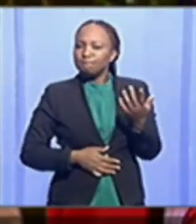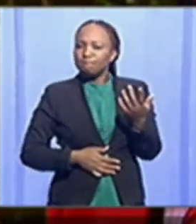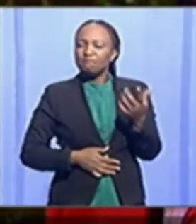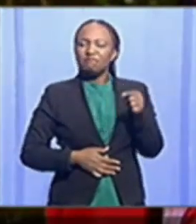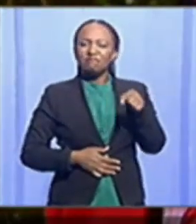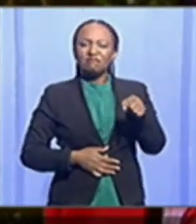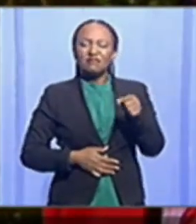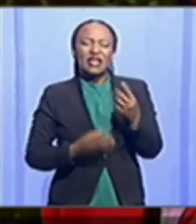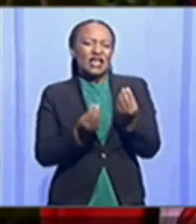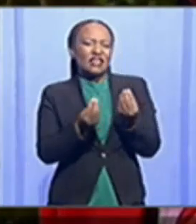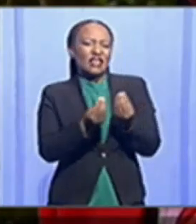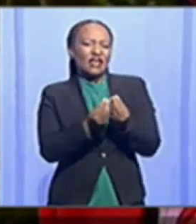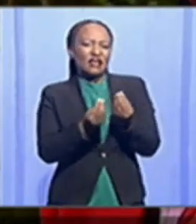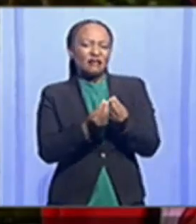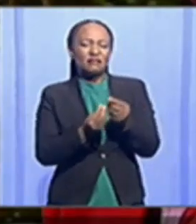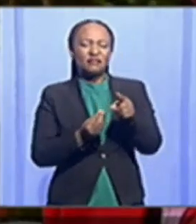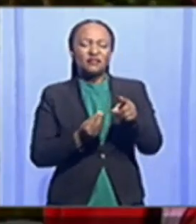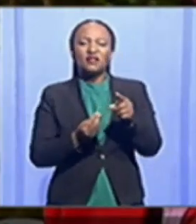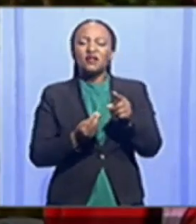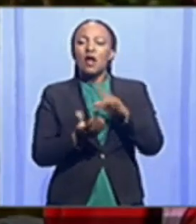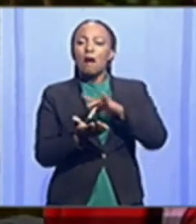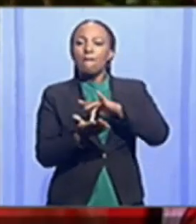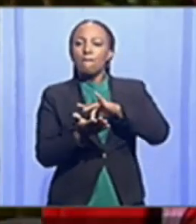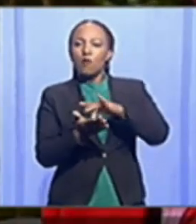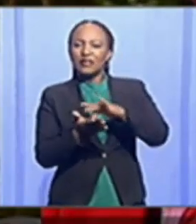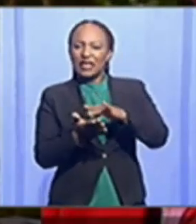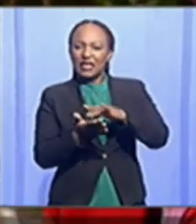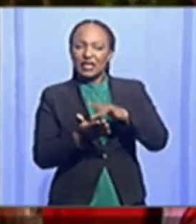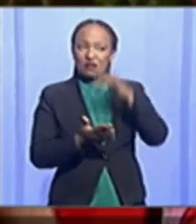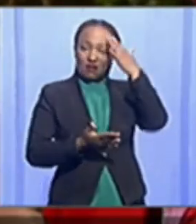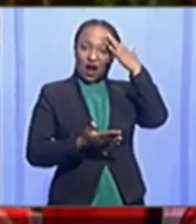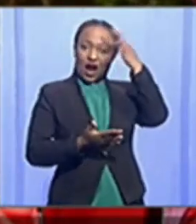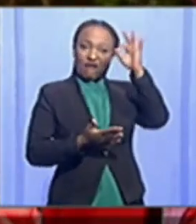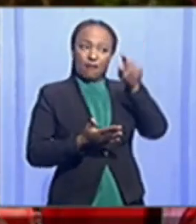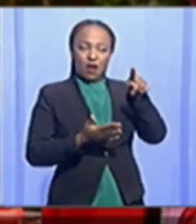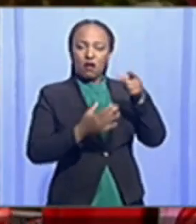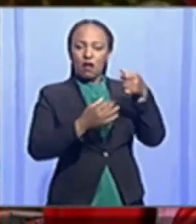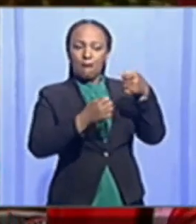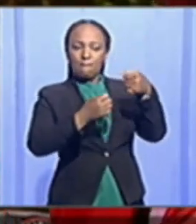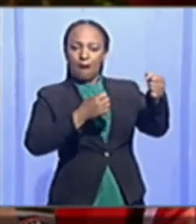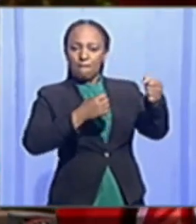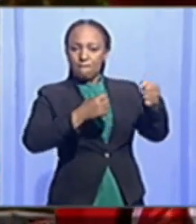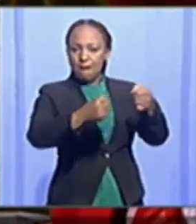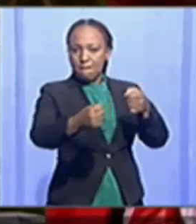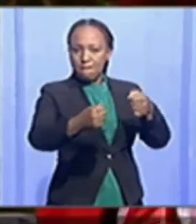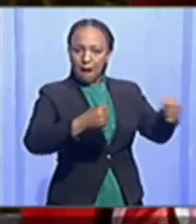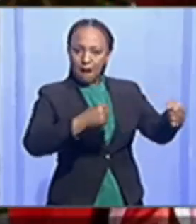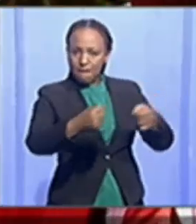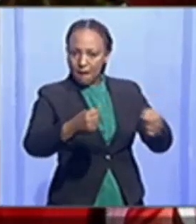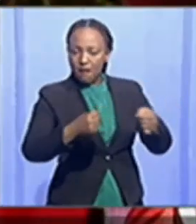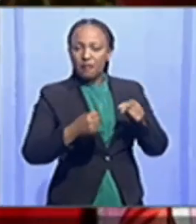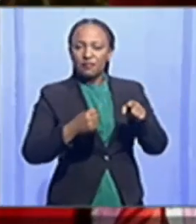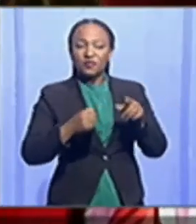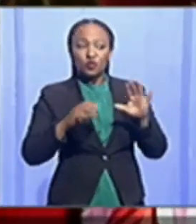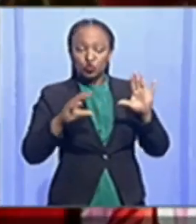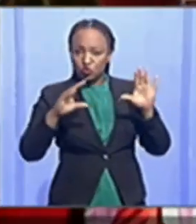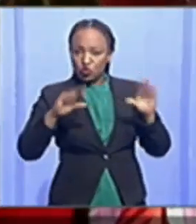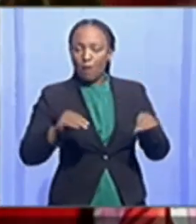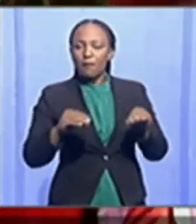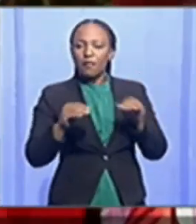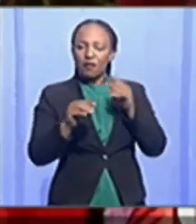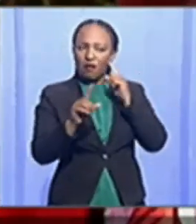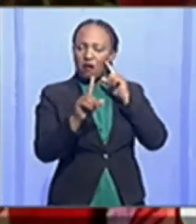on filling of the vacant posts in the public service, we are saying to the government and your capital stooges, we